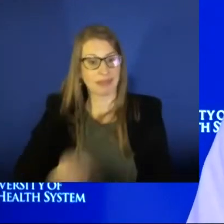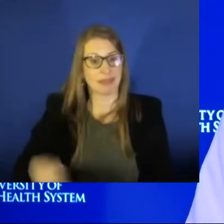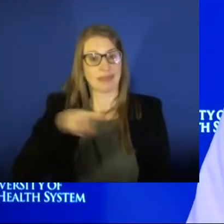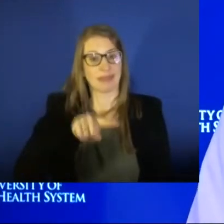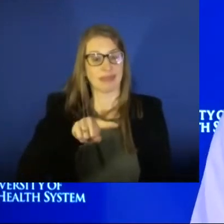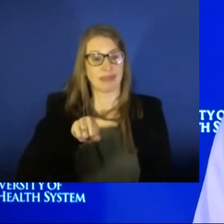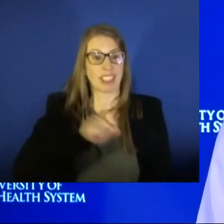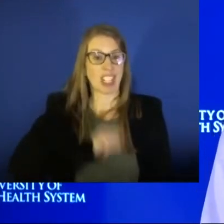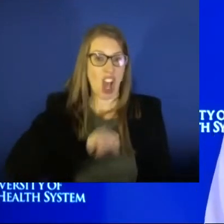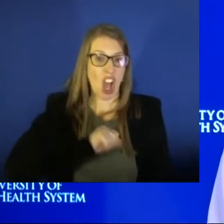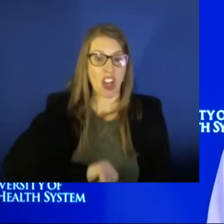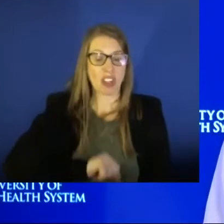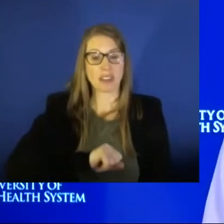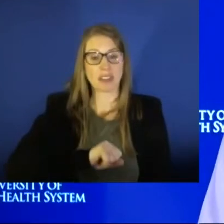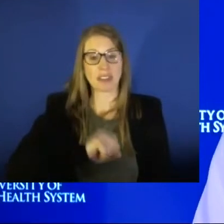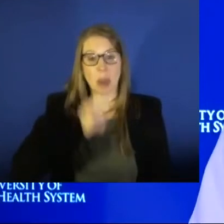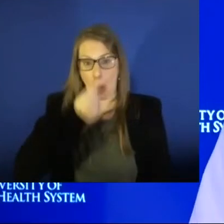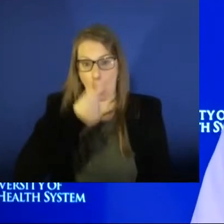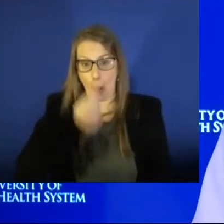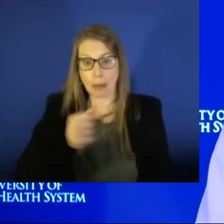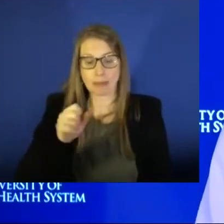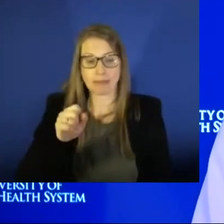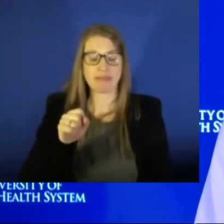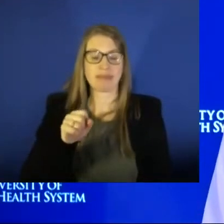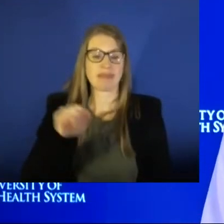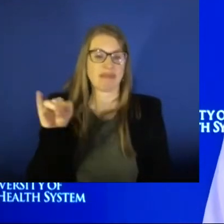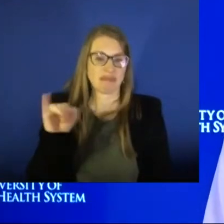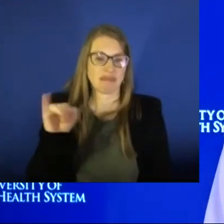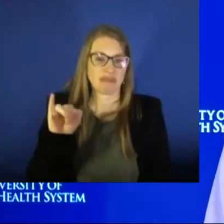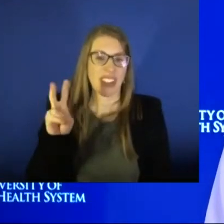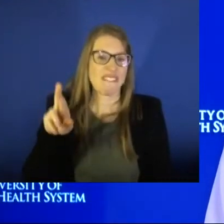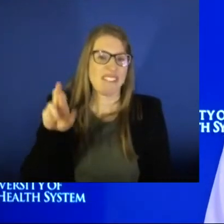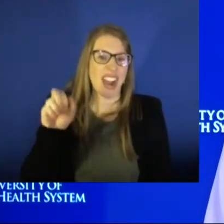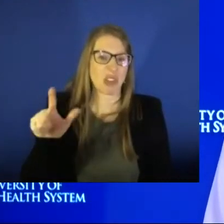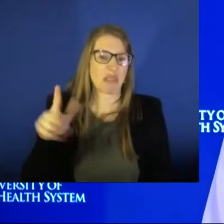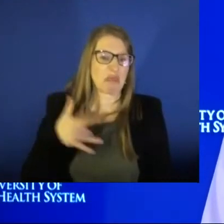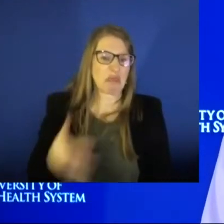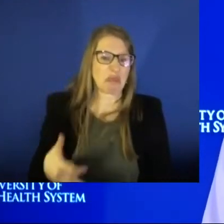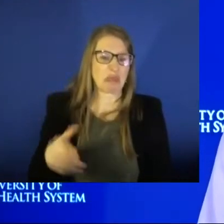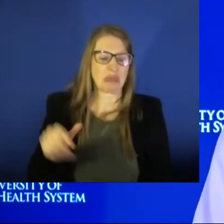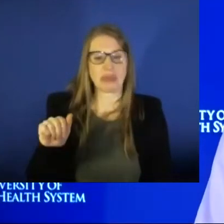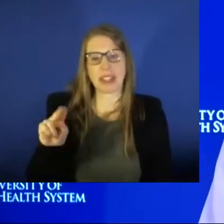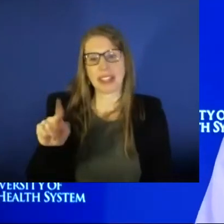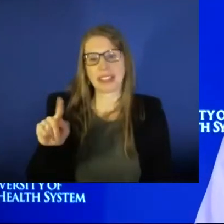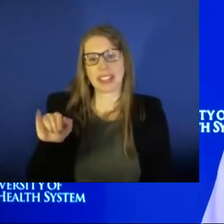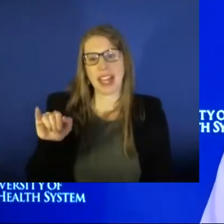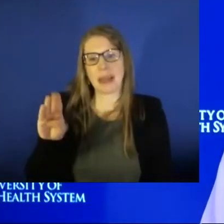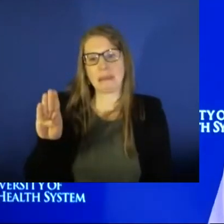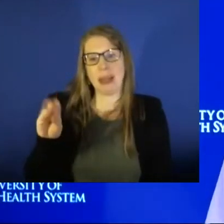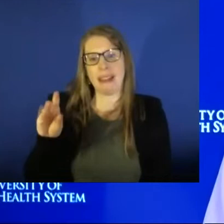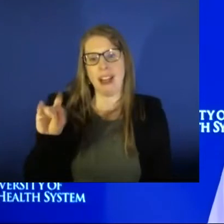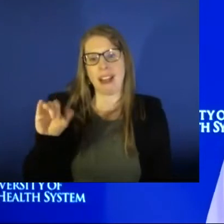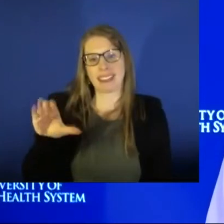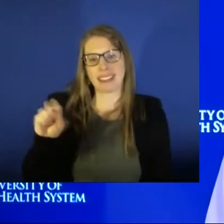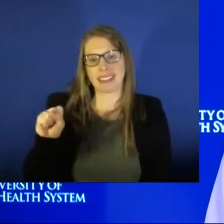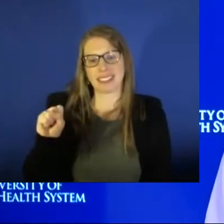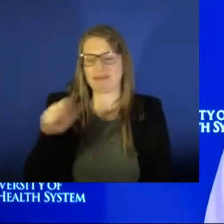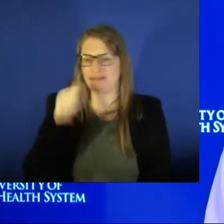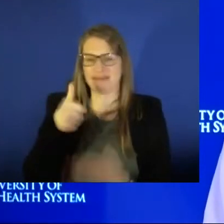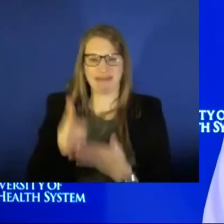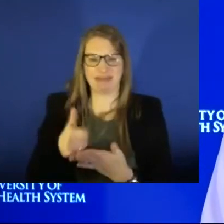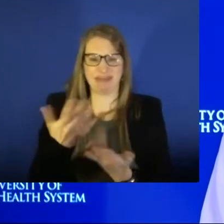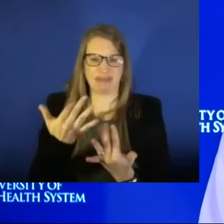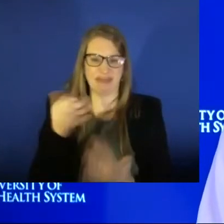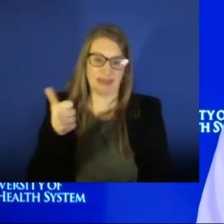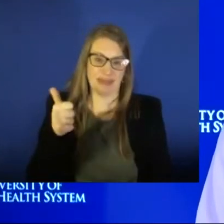colds, sinusitis infections are typically viral. So, antibiotics don't help. We have to typically wait 10 to 12 to 14